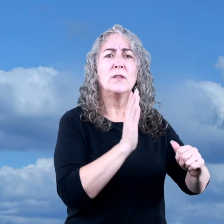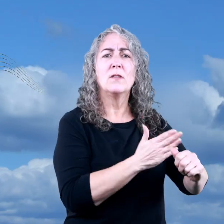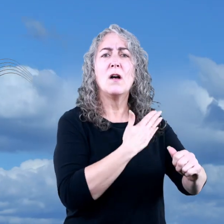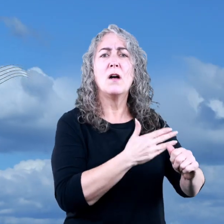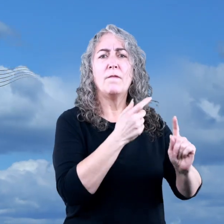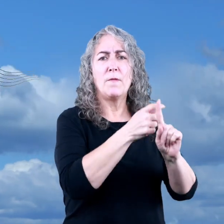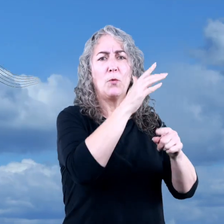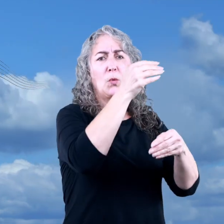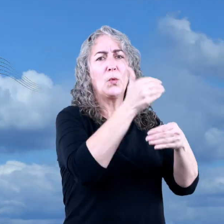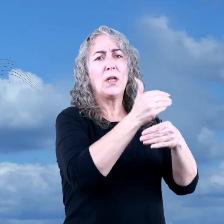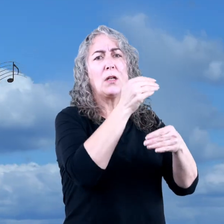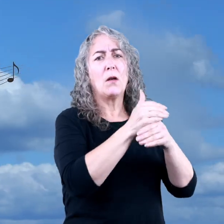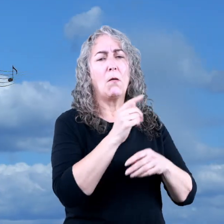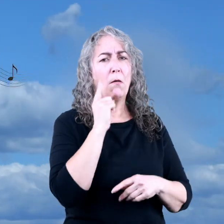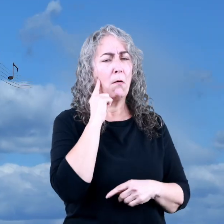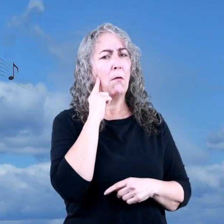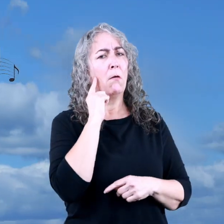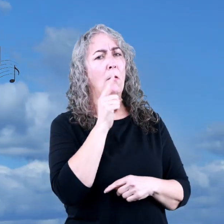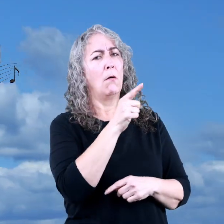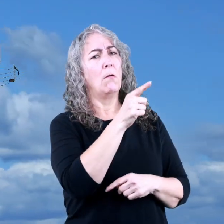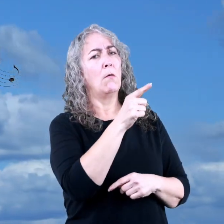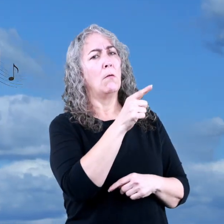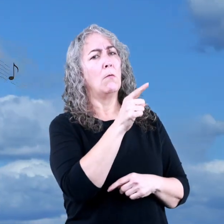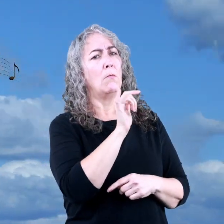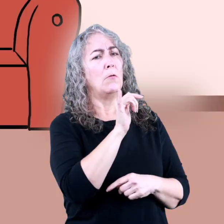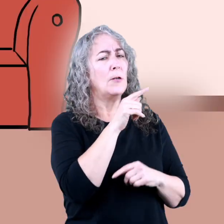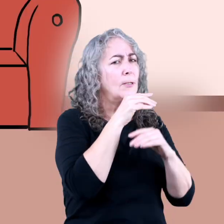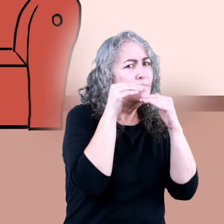guitar music coming from the open windows of her living room.